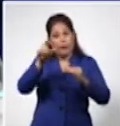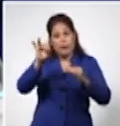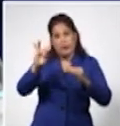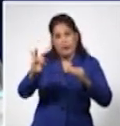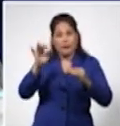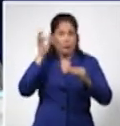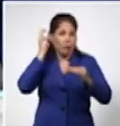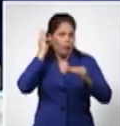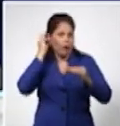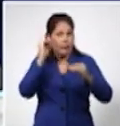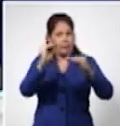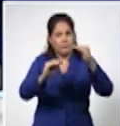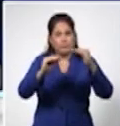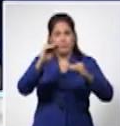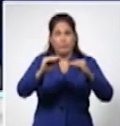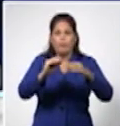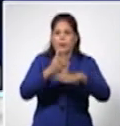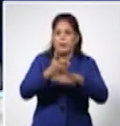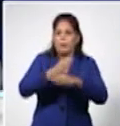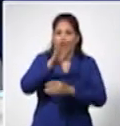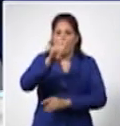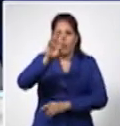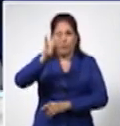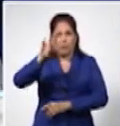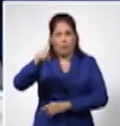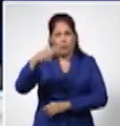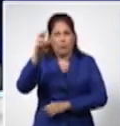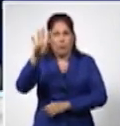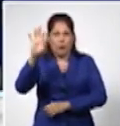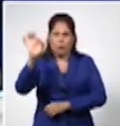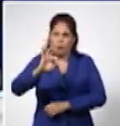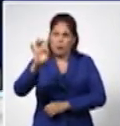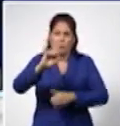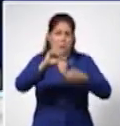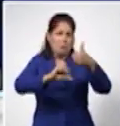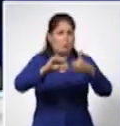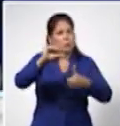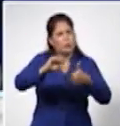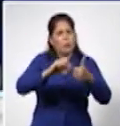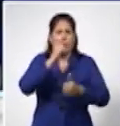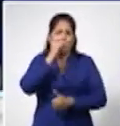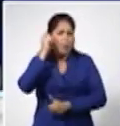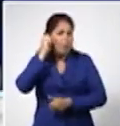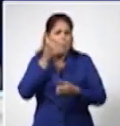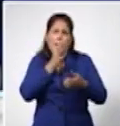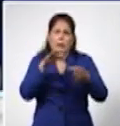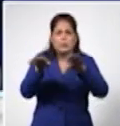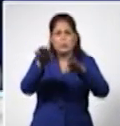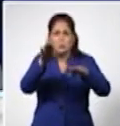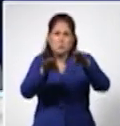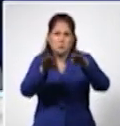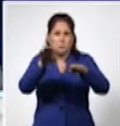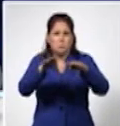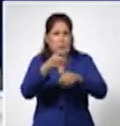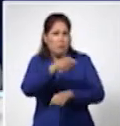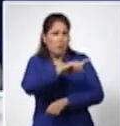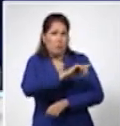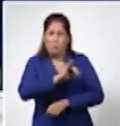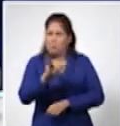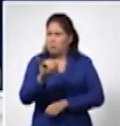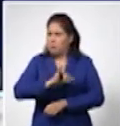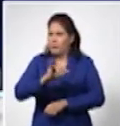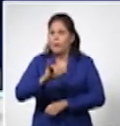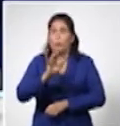Clara, 110 from Santiago de Cuba, and so on and so forth from all of the country's provinces, to